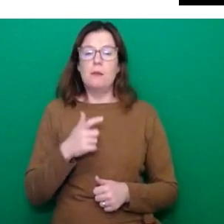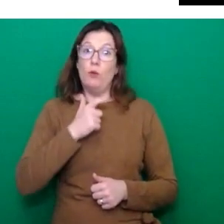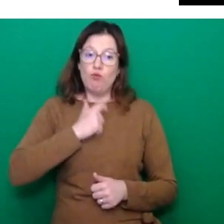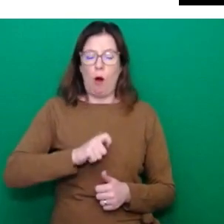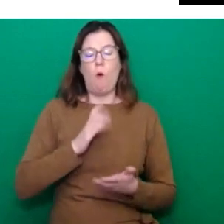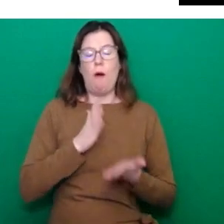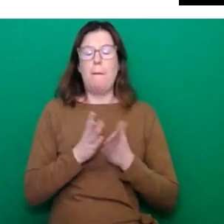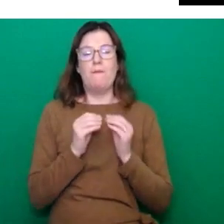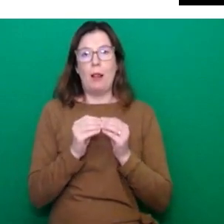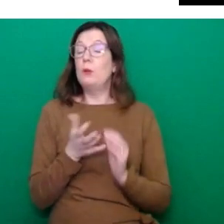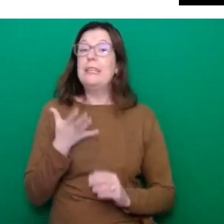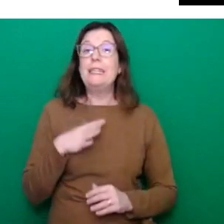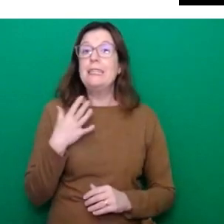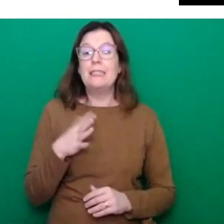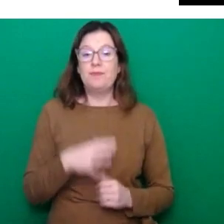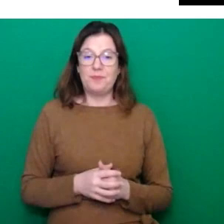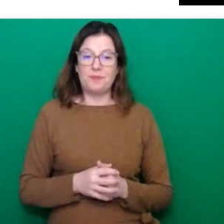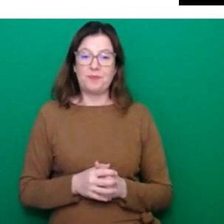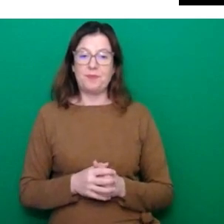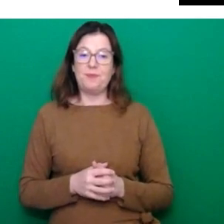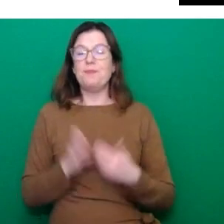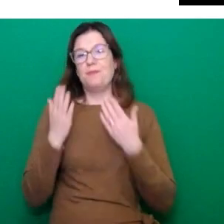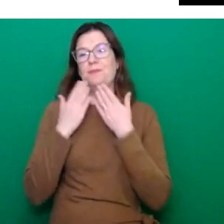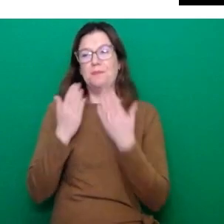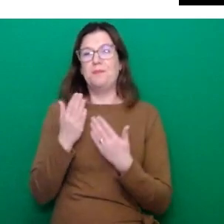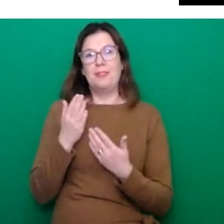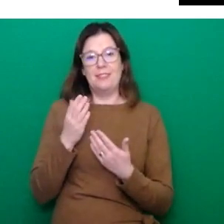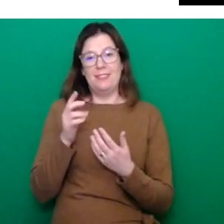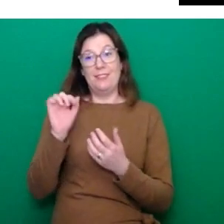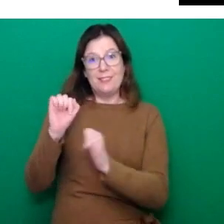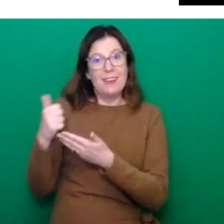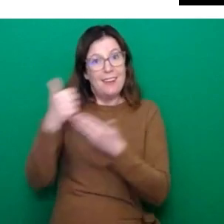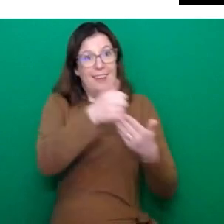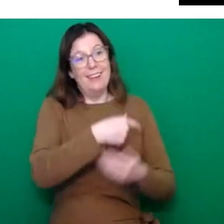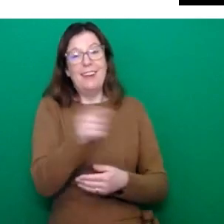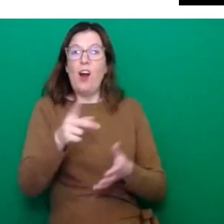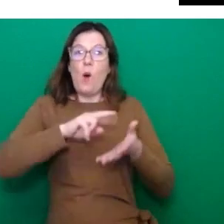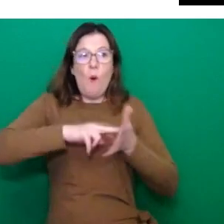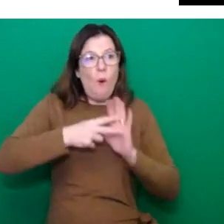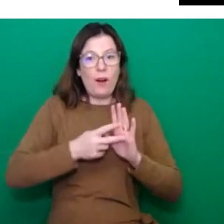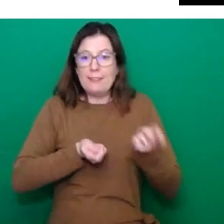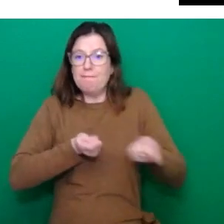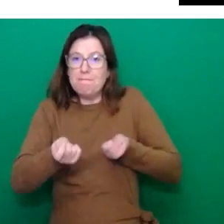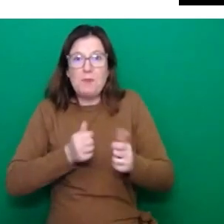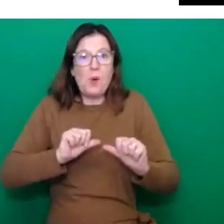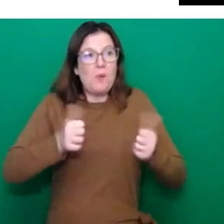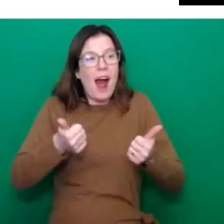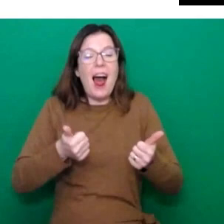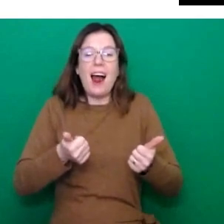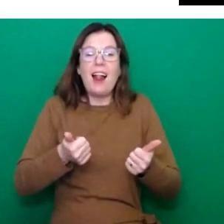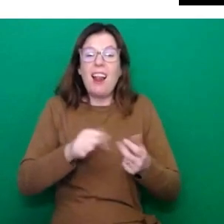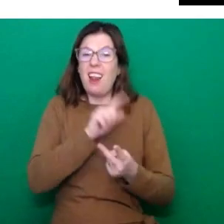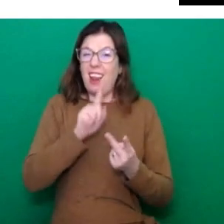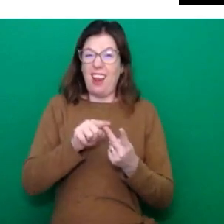doing here. Great. So your kind of key tips there are being organised to keep on top of everything, but also